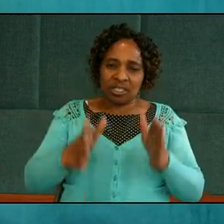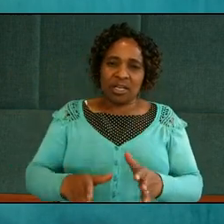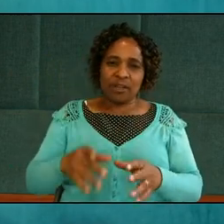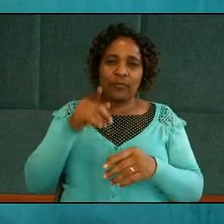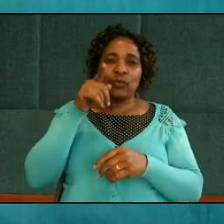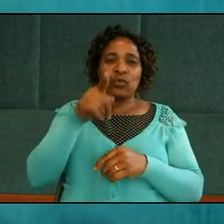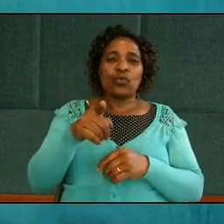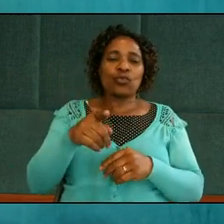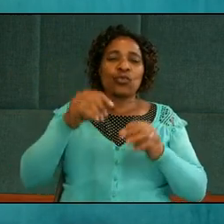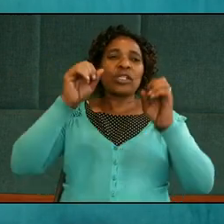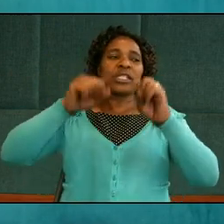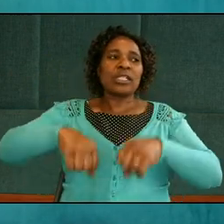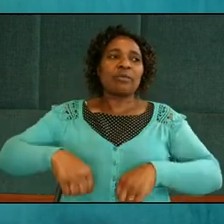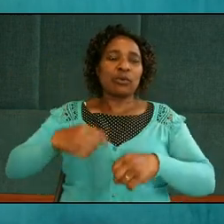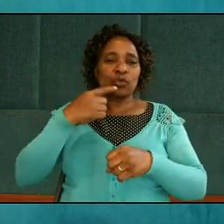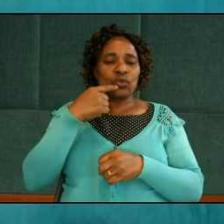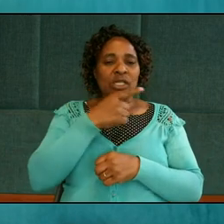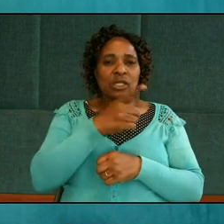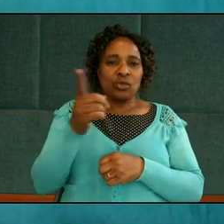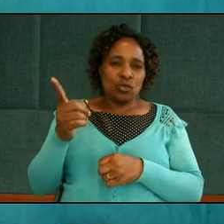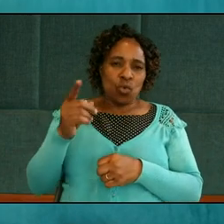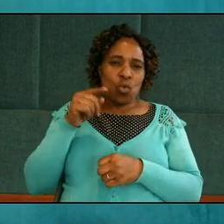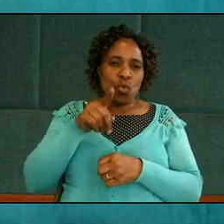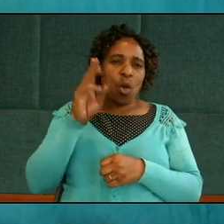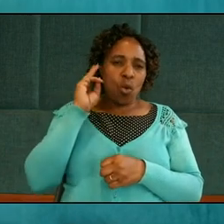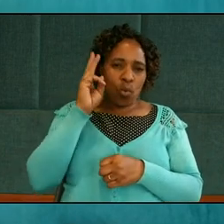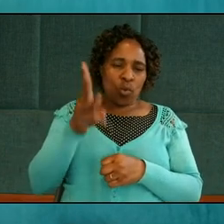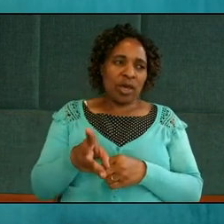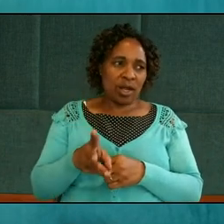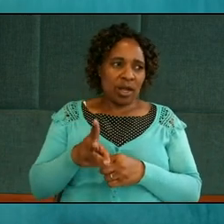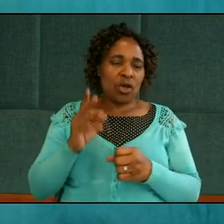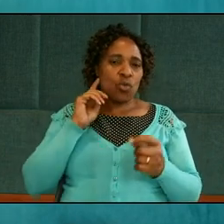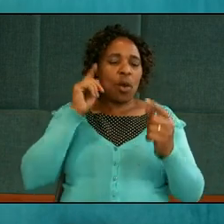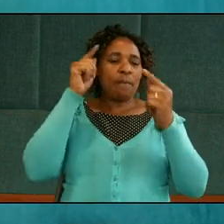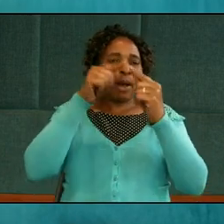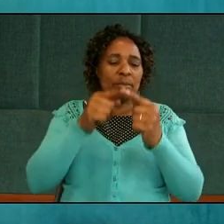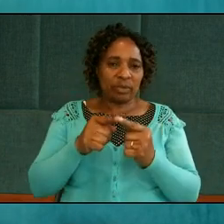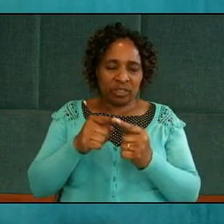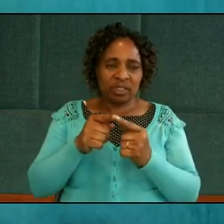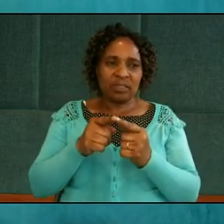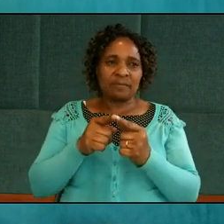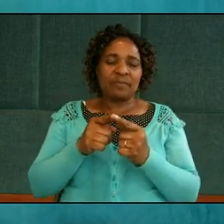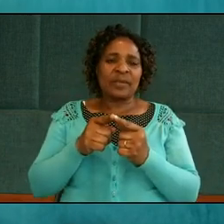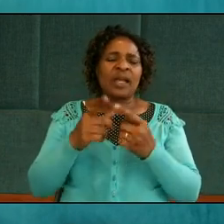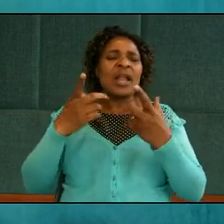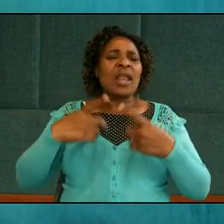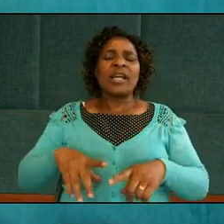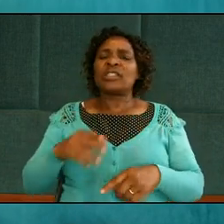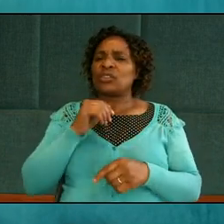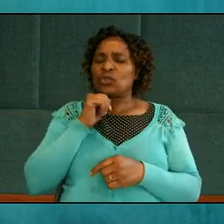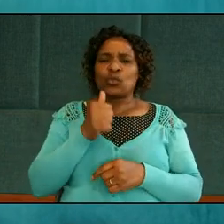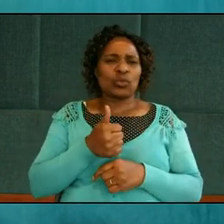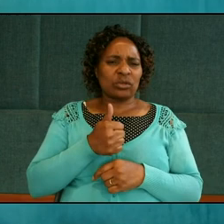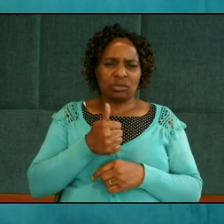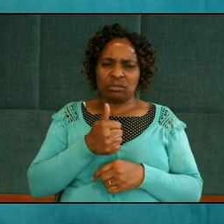that he's able to tell you your will or your purpose or your will. So let's not